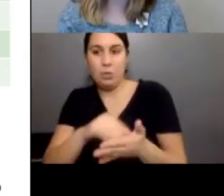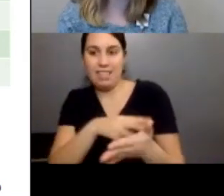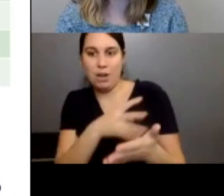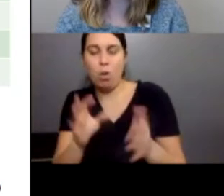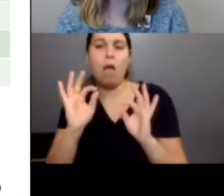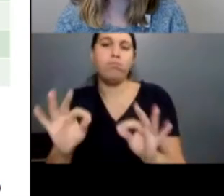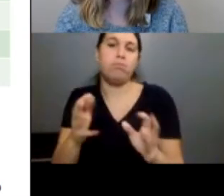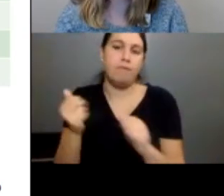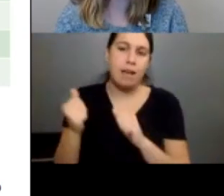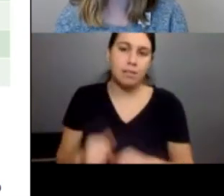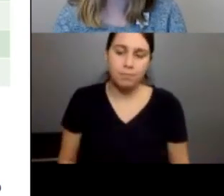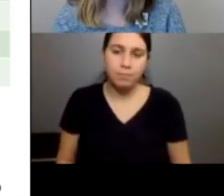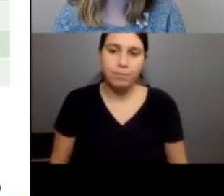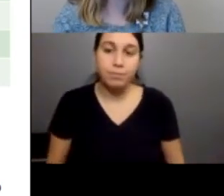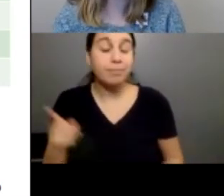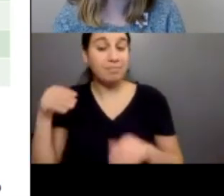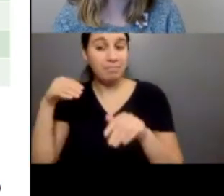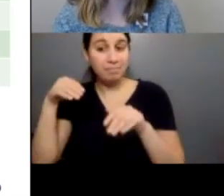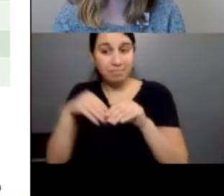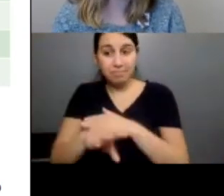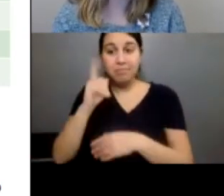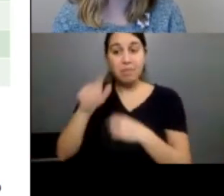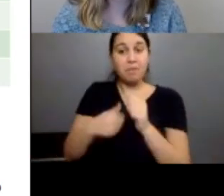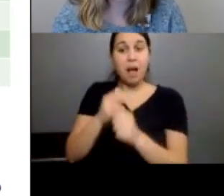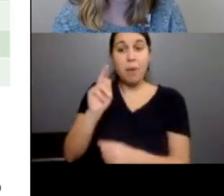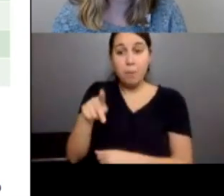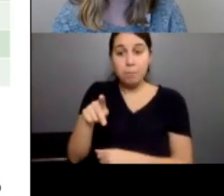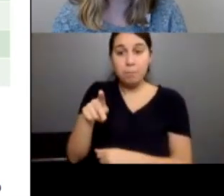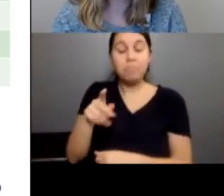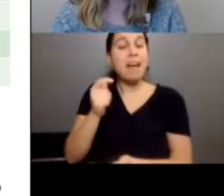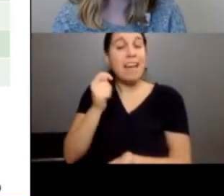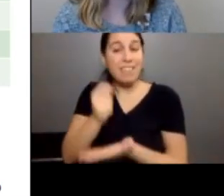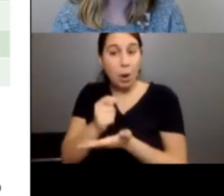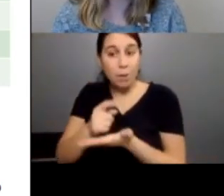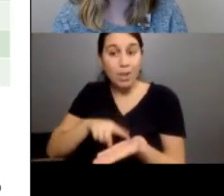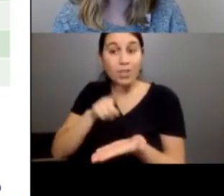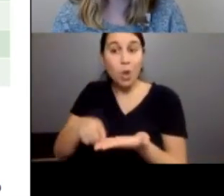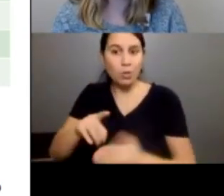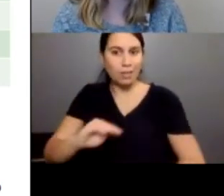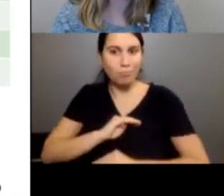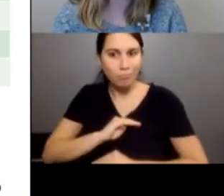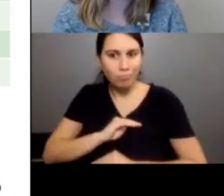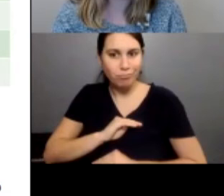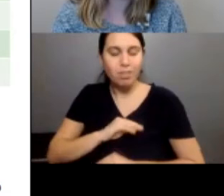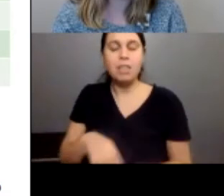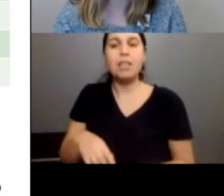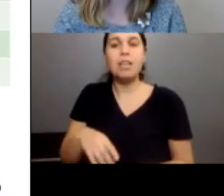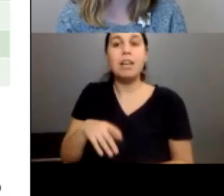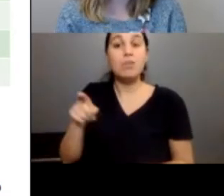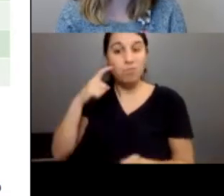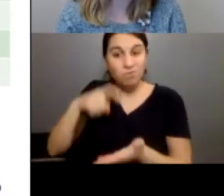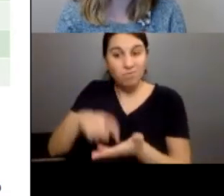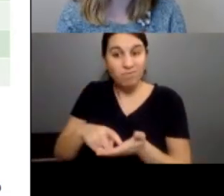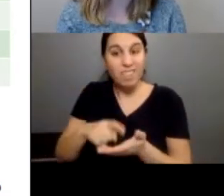So by the time she came in for her follow-up with the provider, she was on a therapeutic dose, she was noting significant symptom relief, and